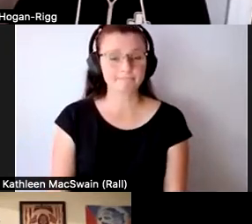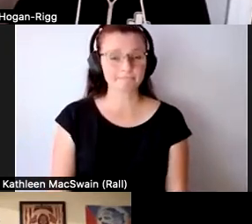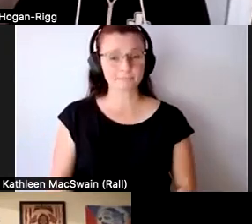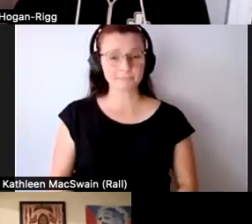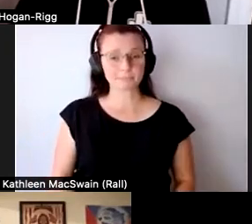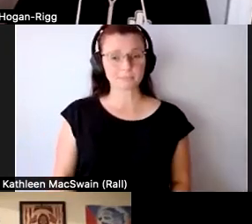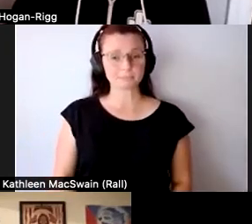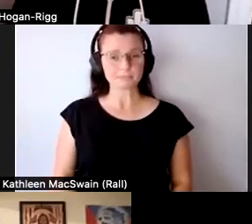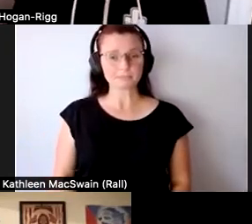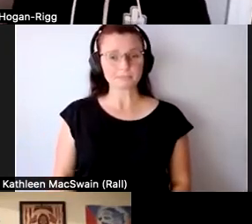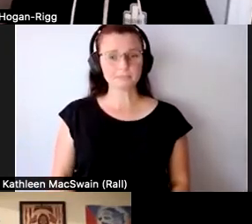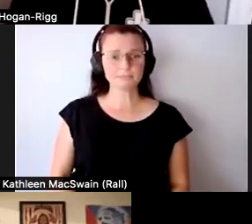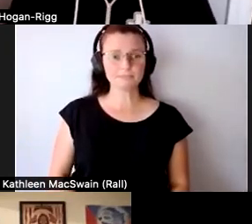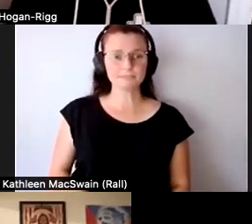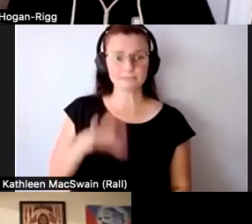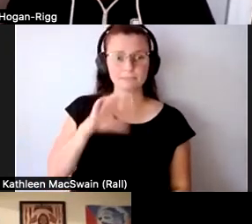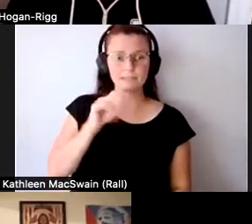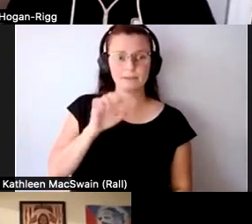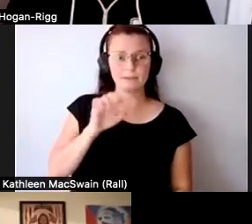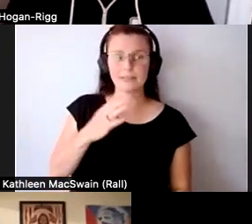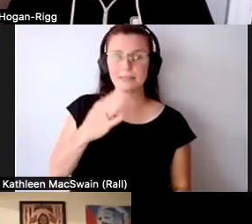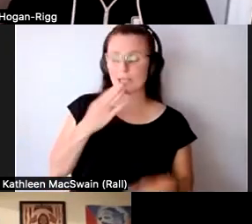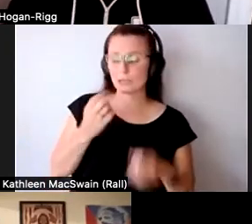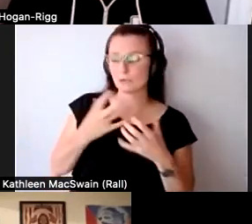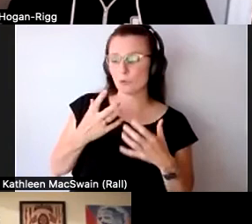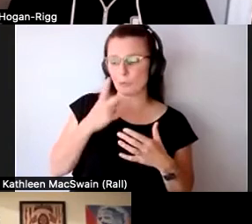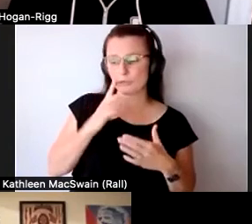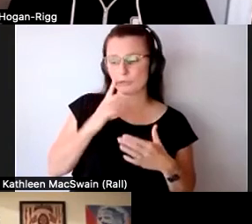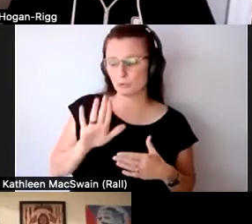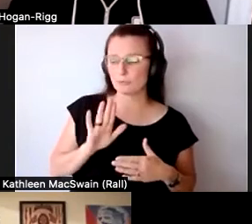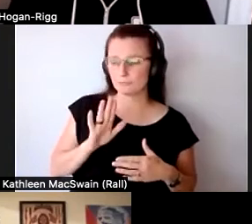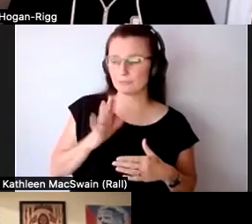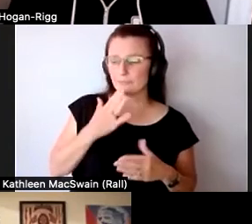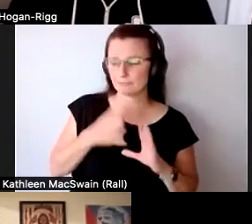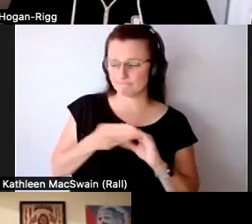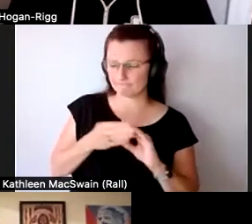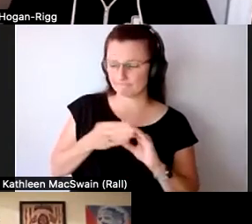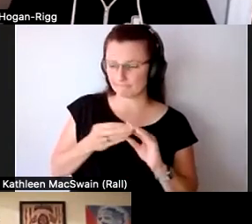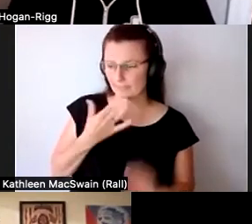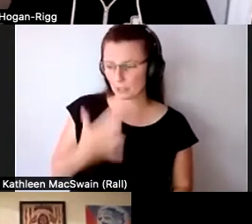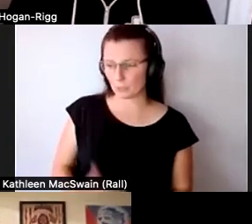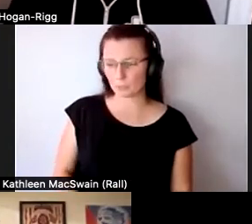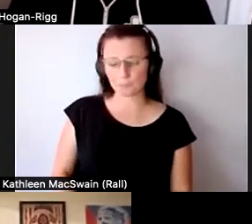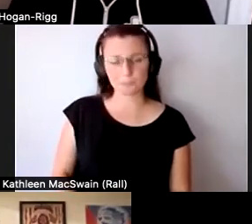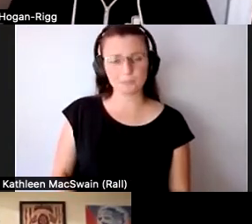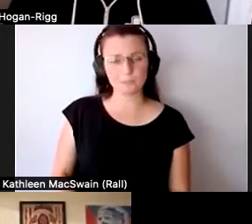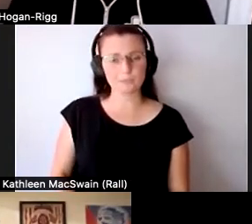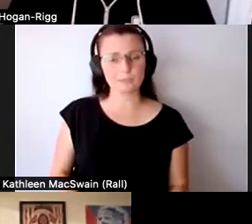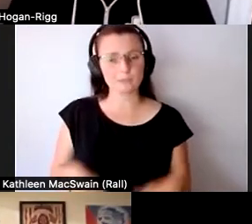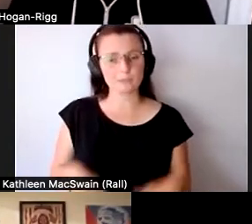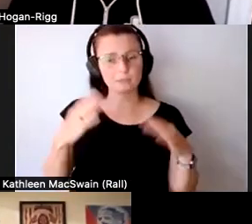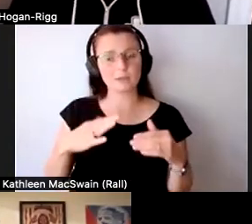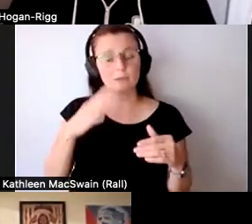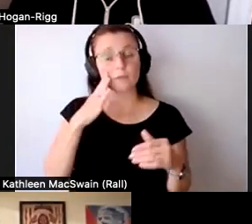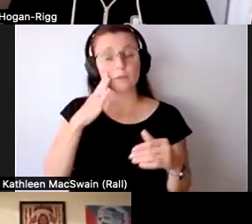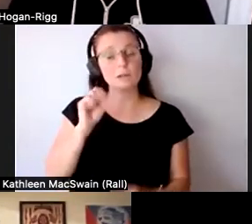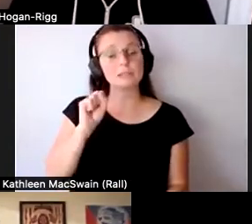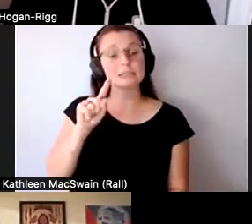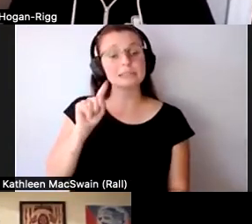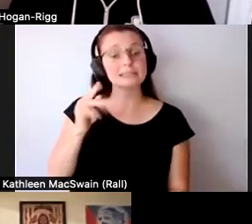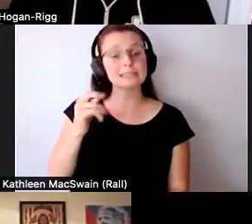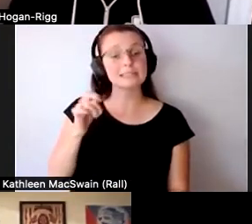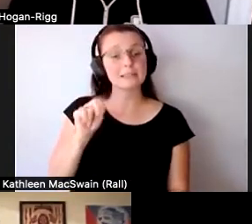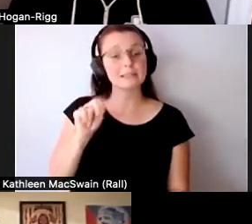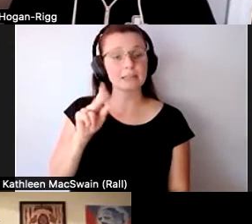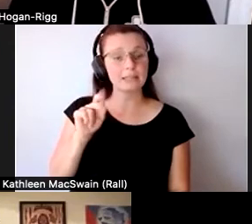Thank you so much, Sam, for sharing that. And this next part is for Stephen Kelly. Could you talk a